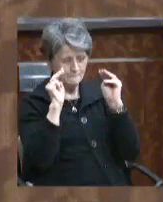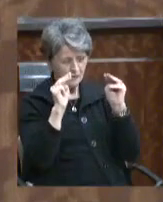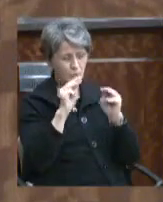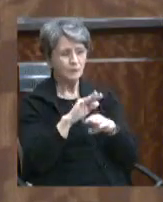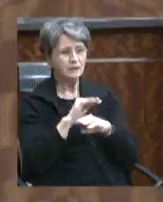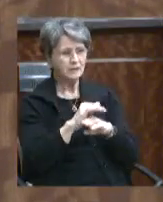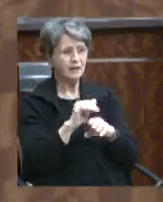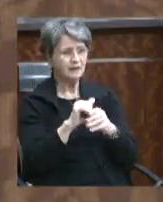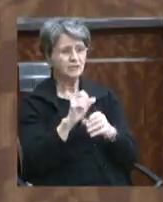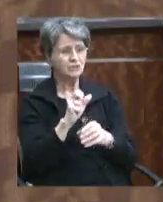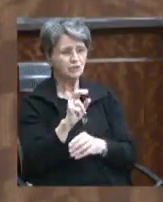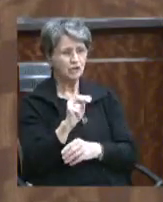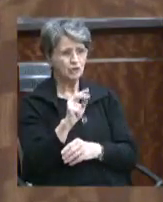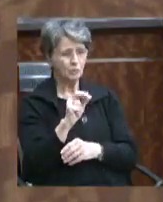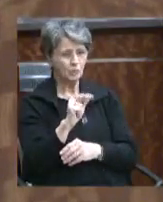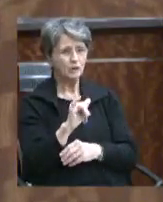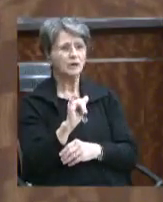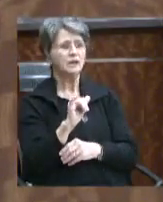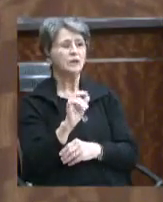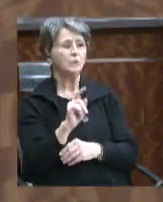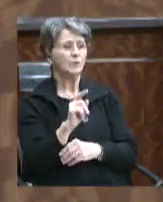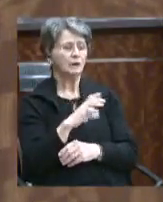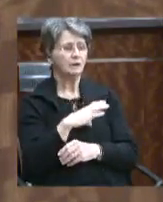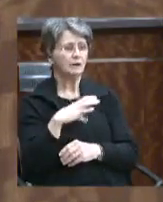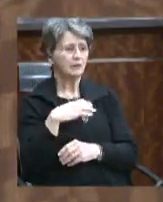where Councilwoman Lehman and Jocelyn